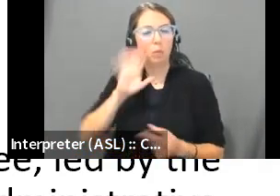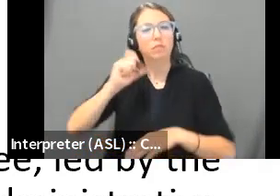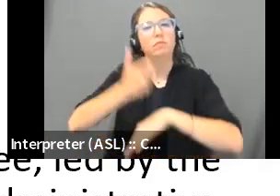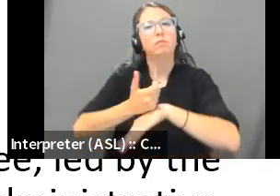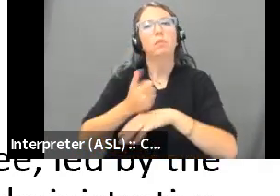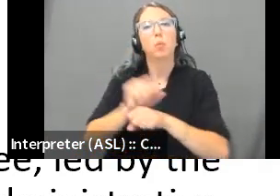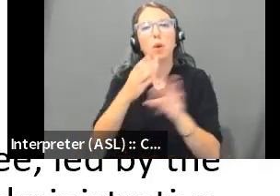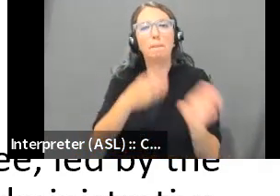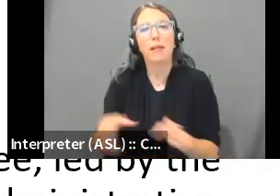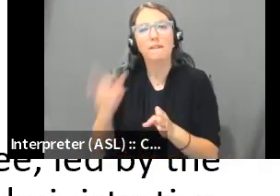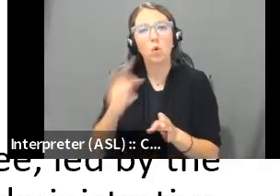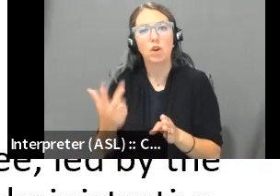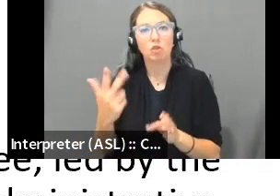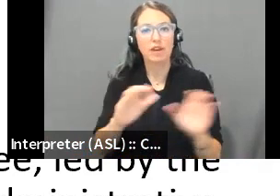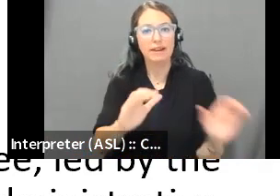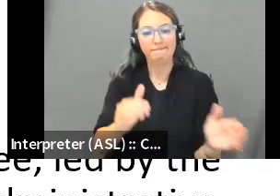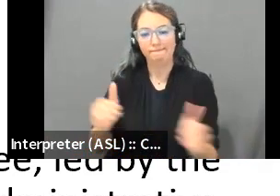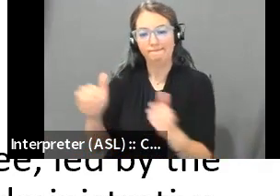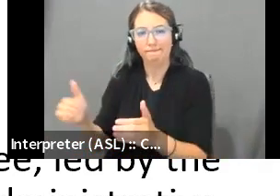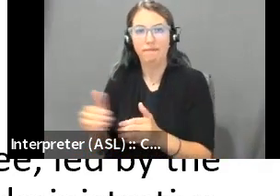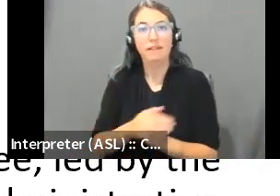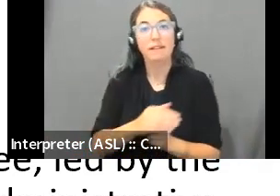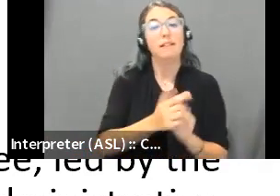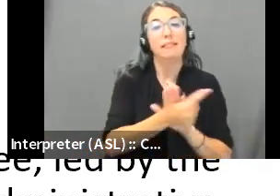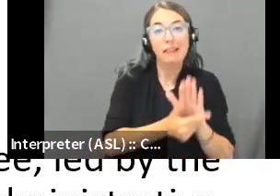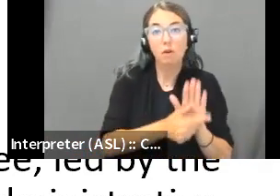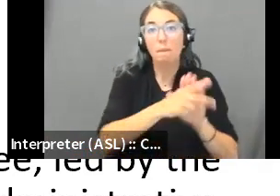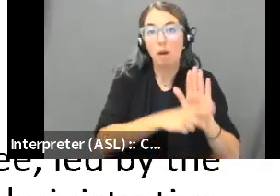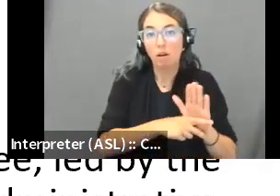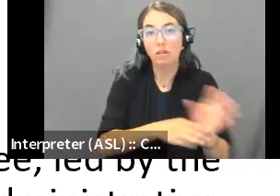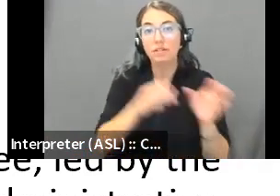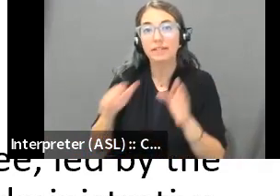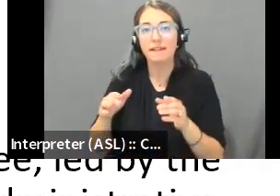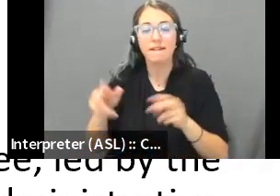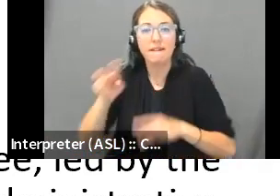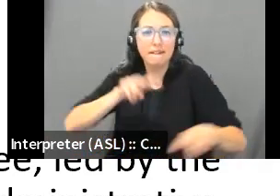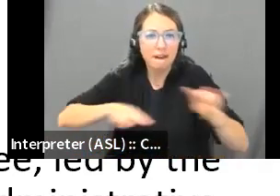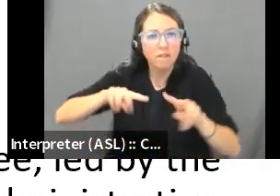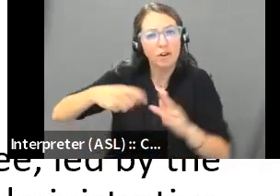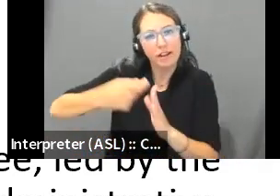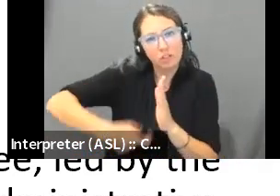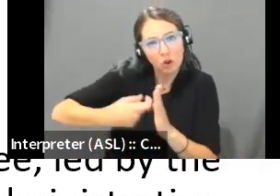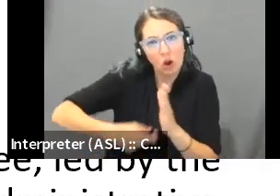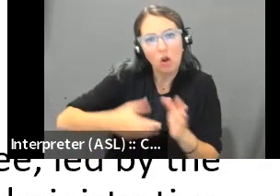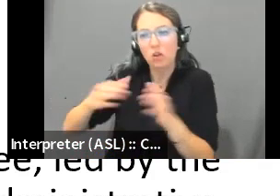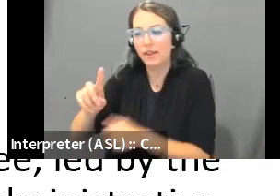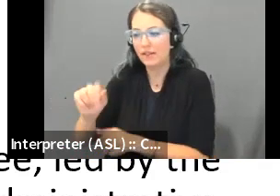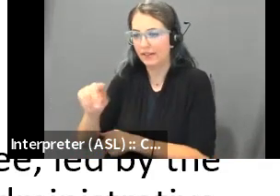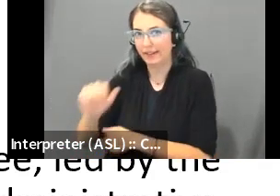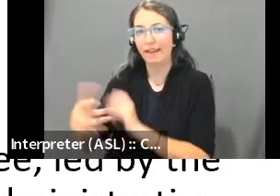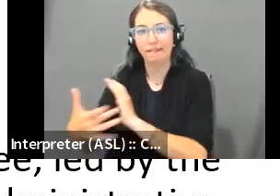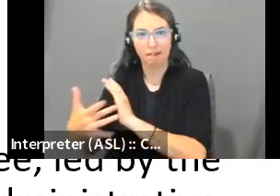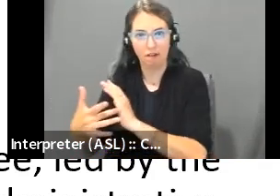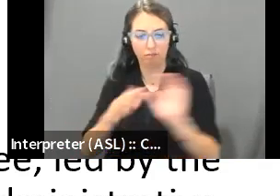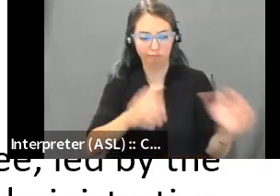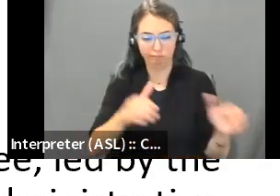committees: legal and policy, governance and cost, and data and technology. And these 3 work groups will